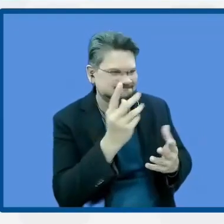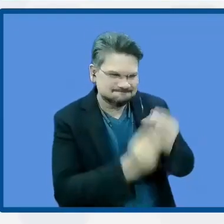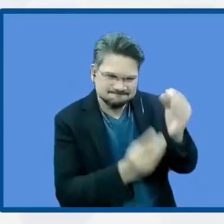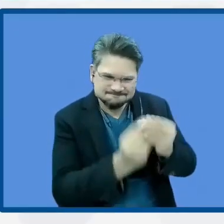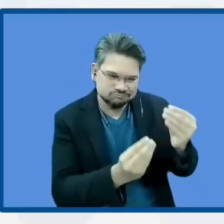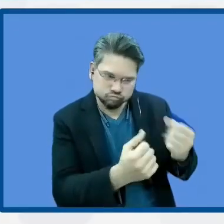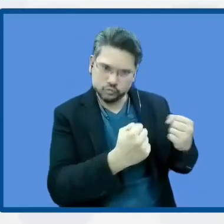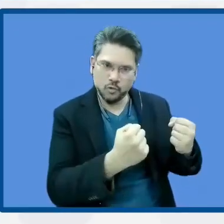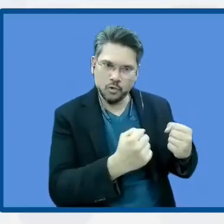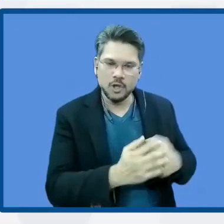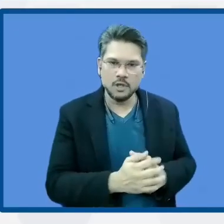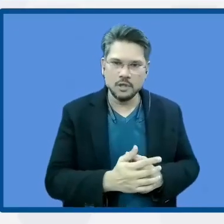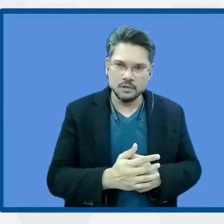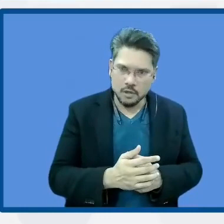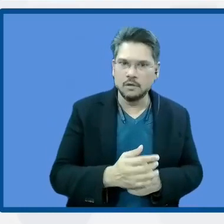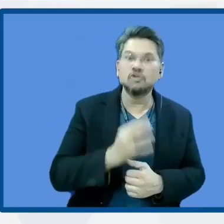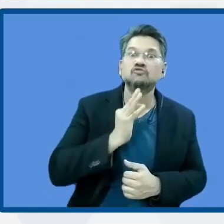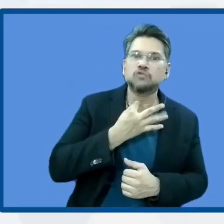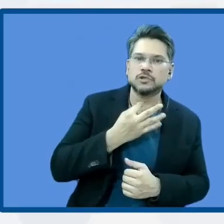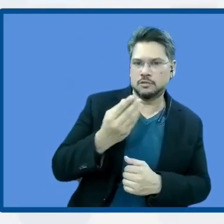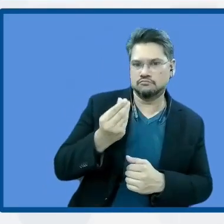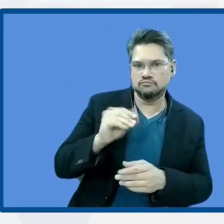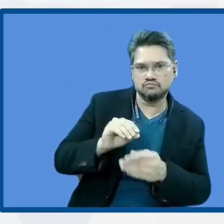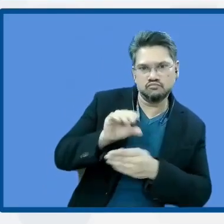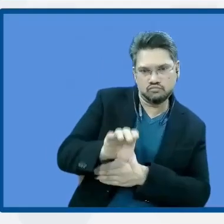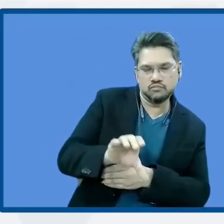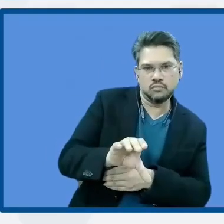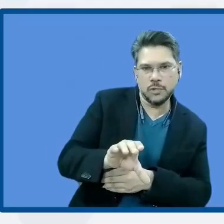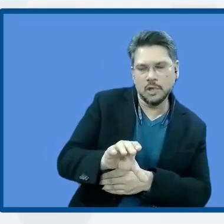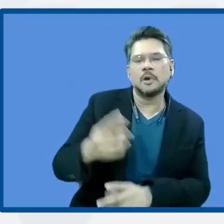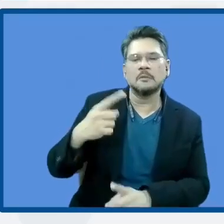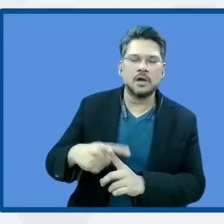in risk, and keep on supporting